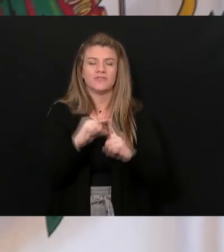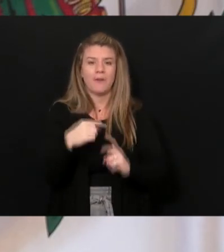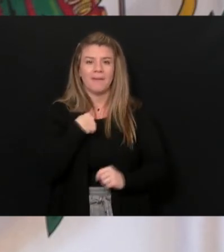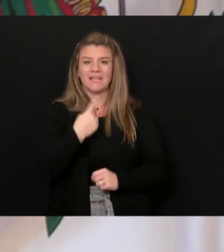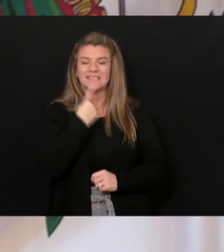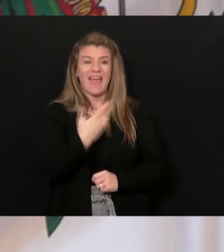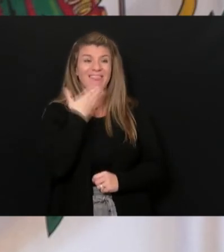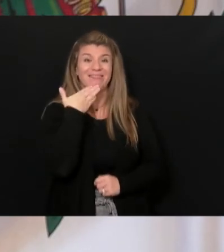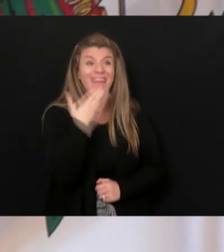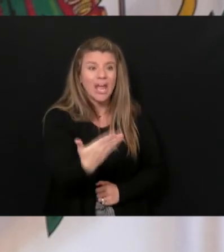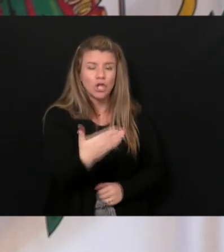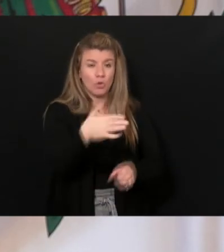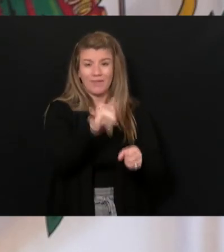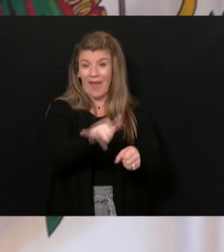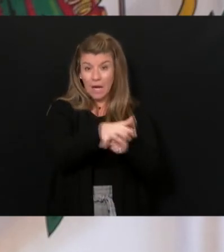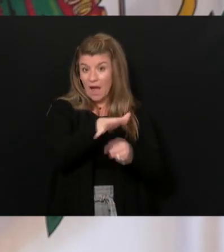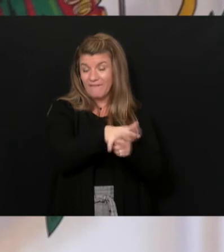know, if you